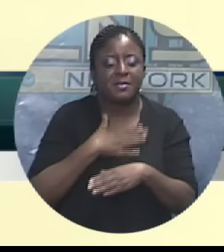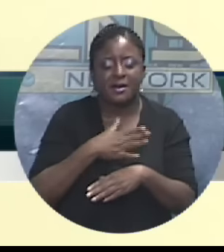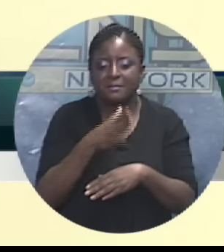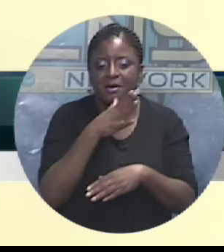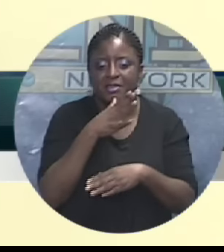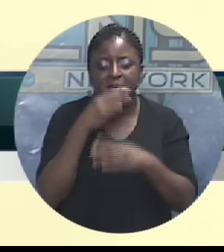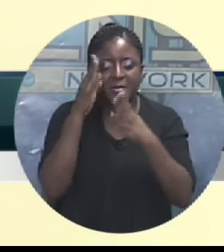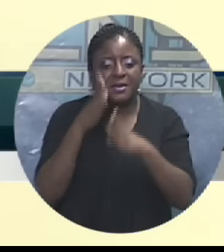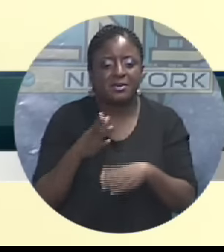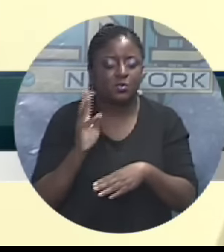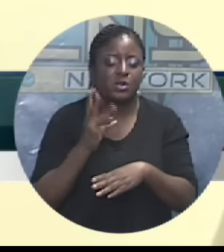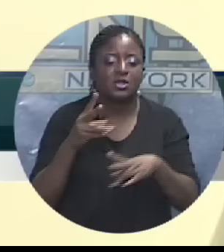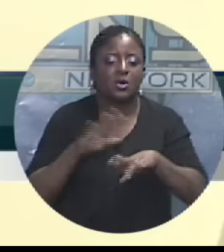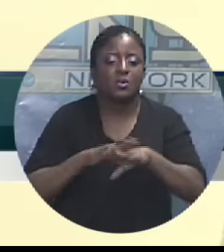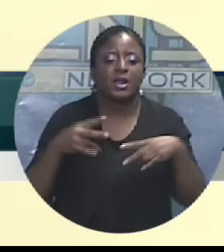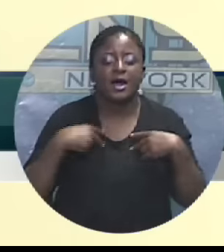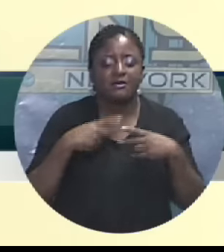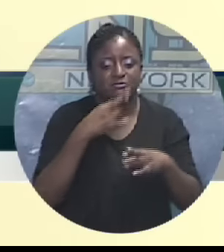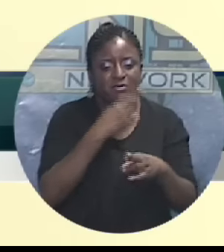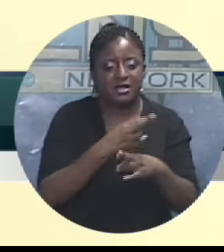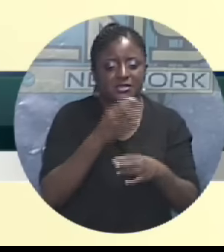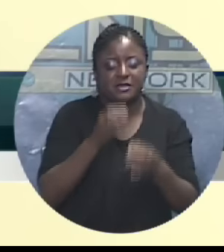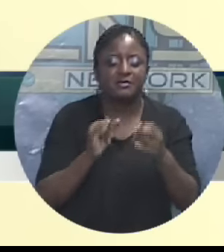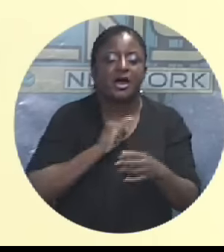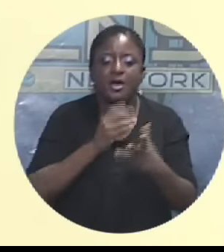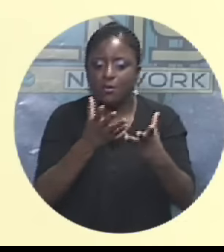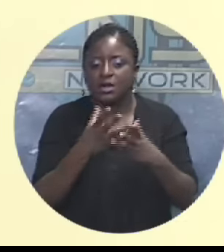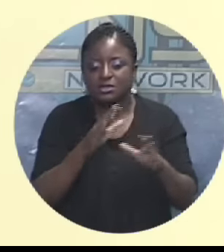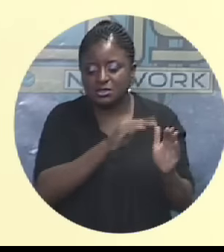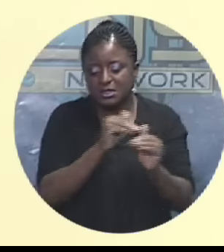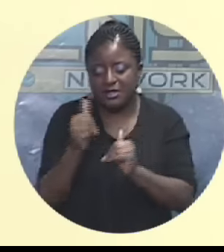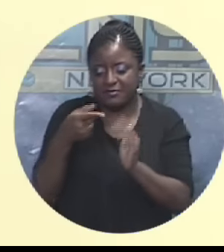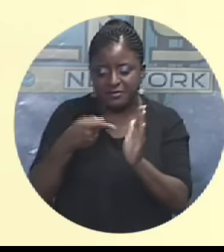per se. If I wanted to leave this country